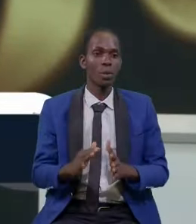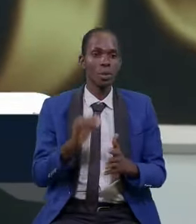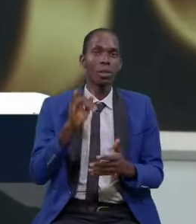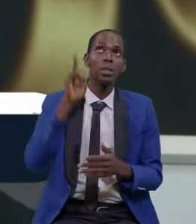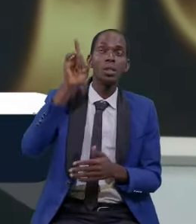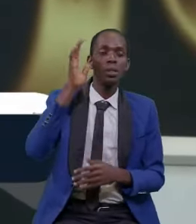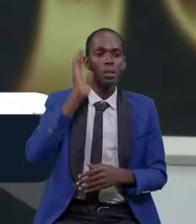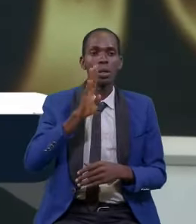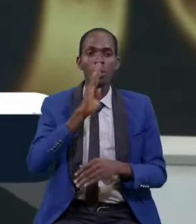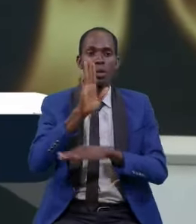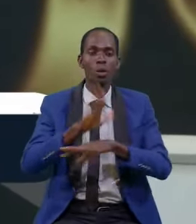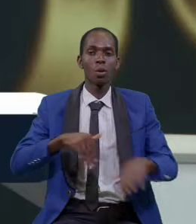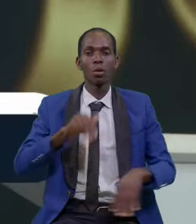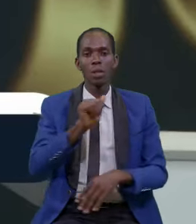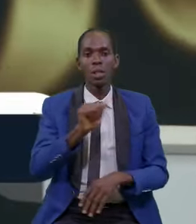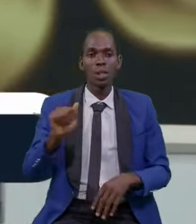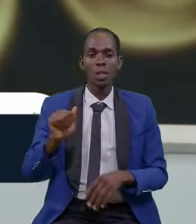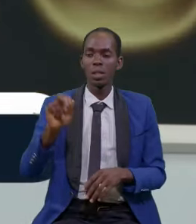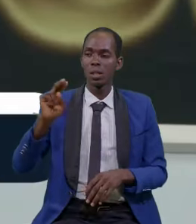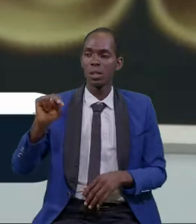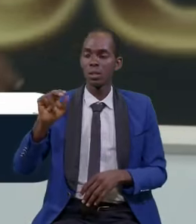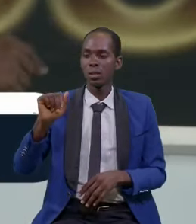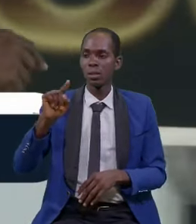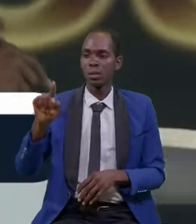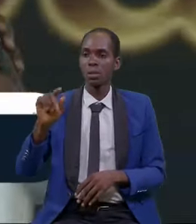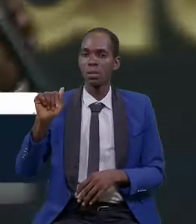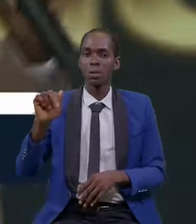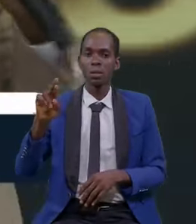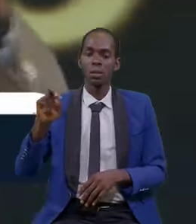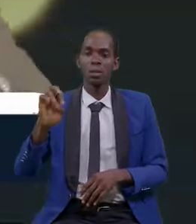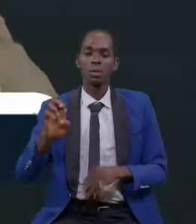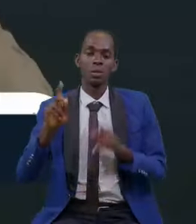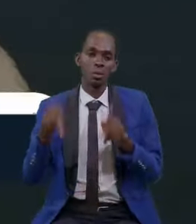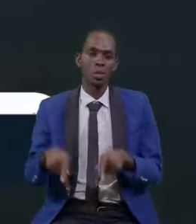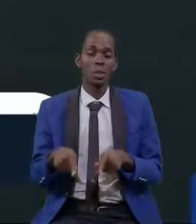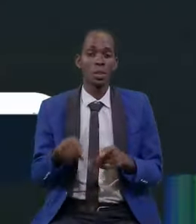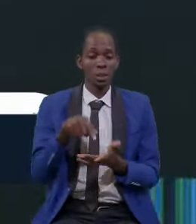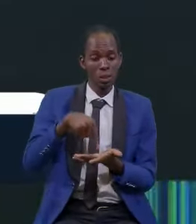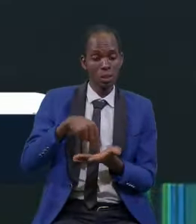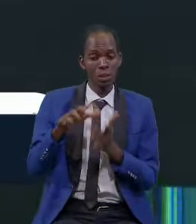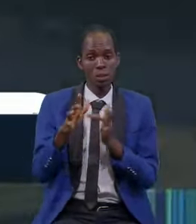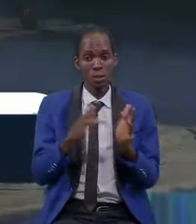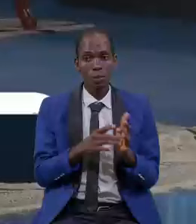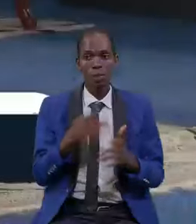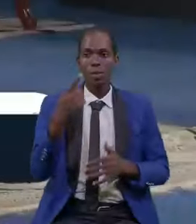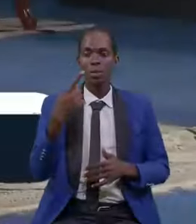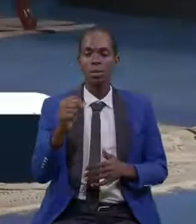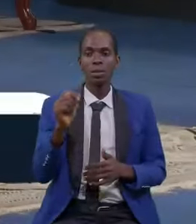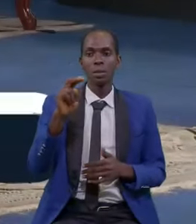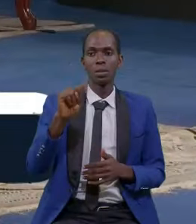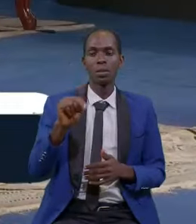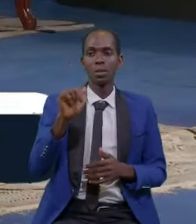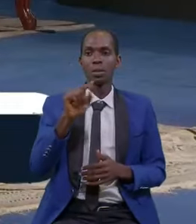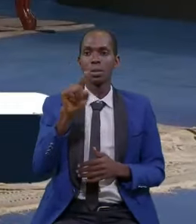a Nazarene. This Jesus, the Nazarene, is our